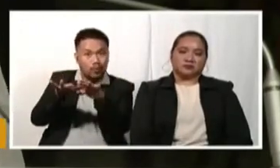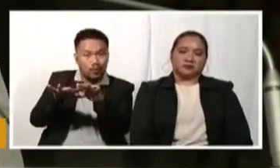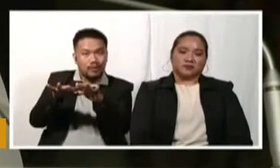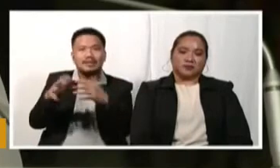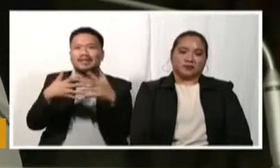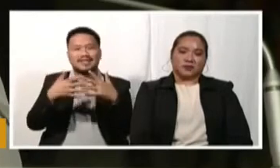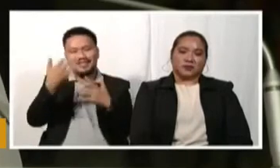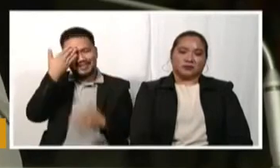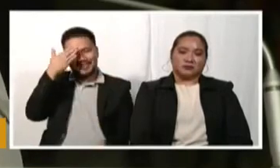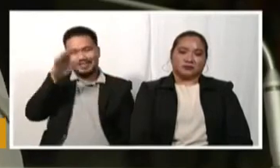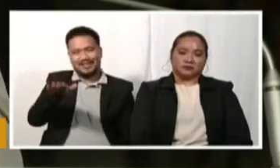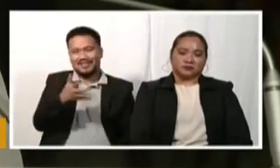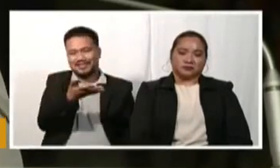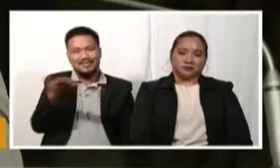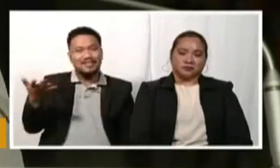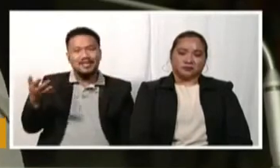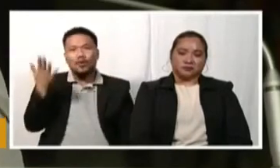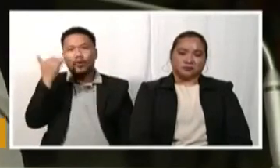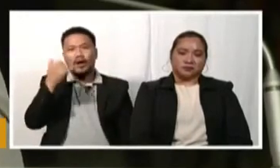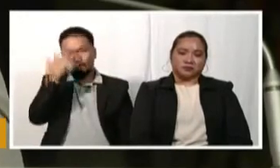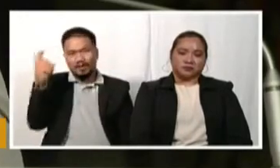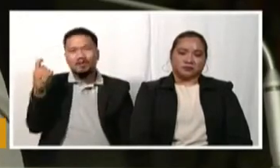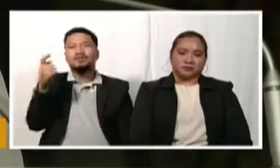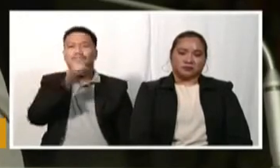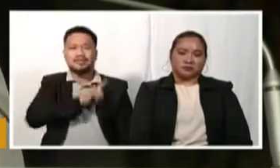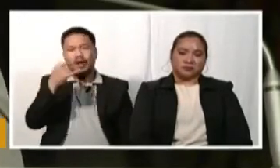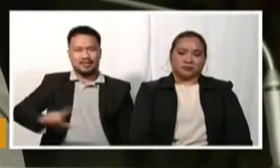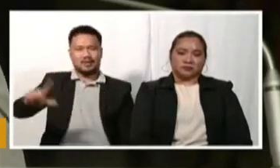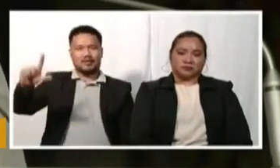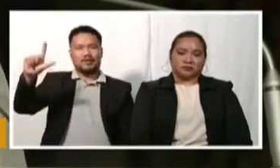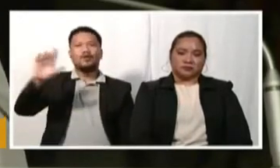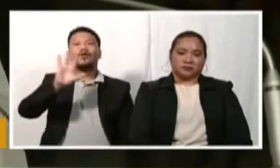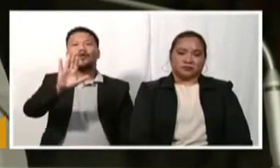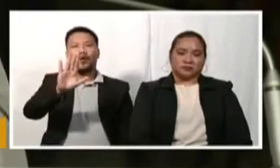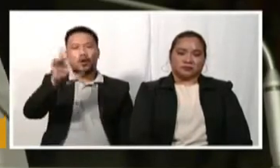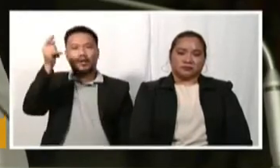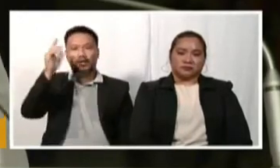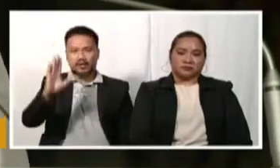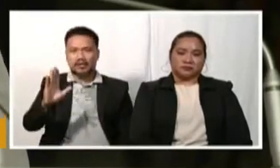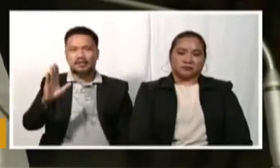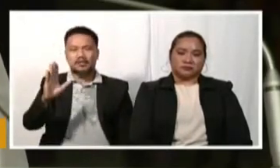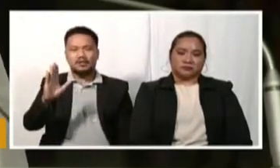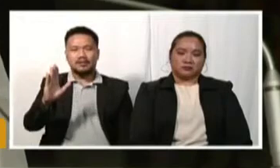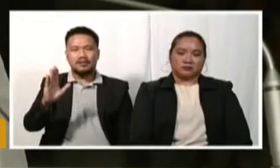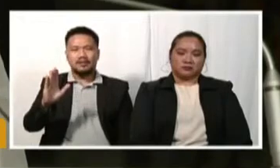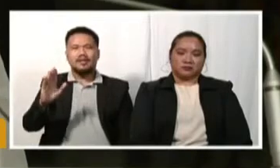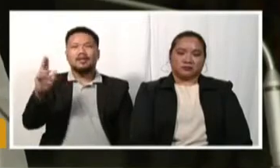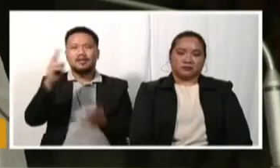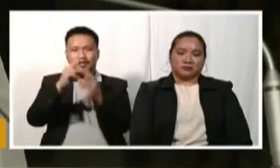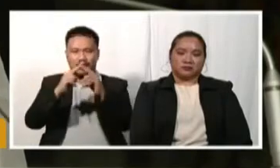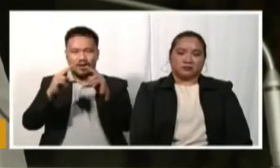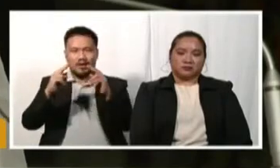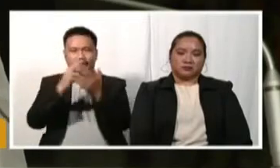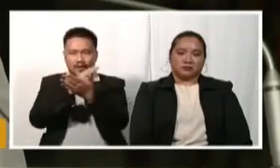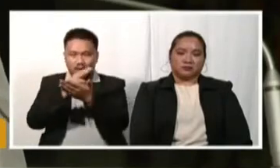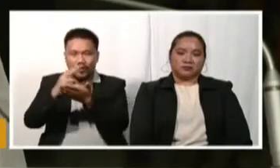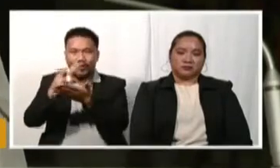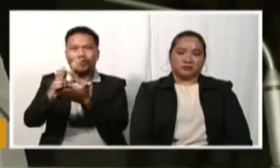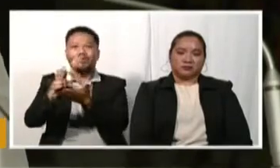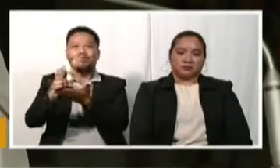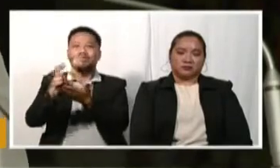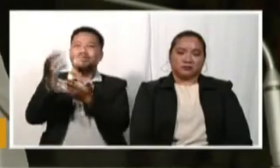to you. Because of the Lord, your God, the Holy One of